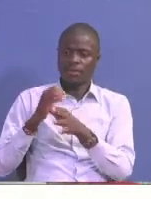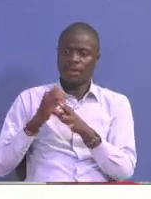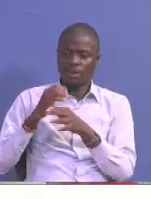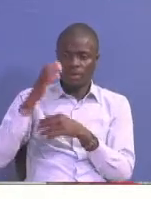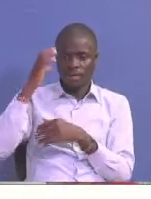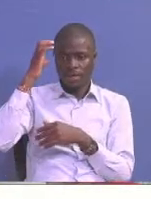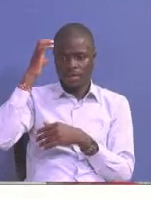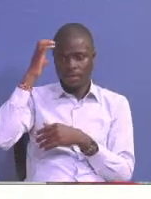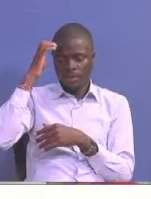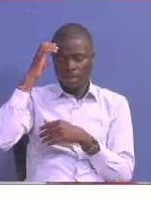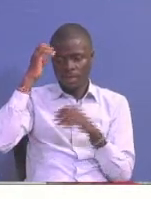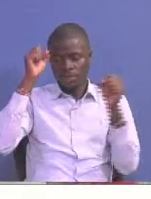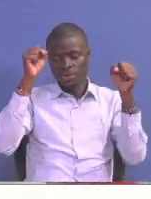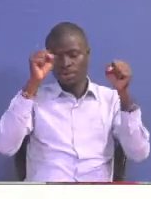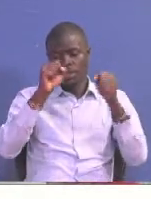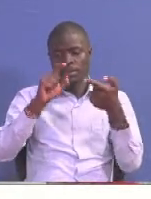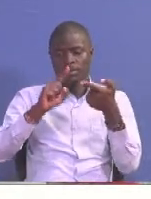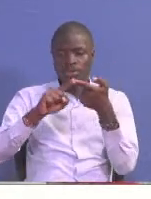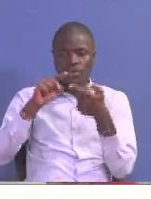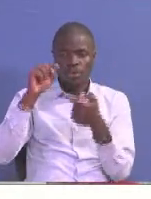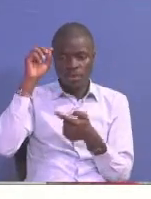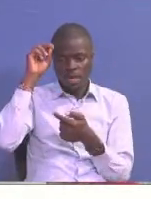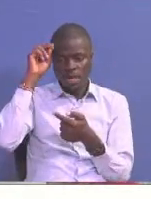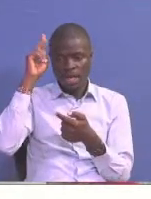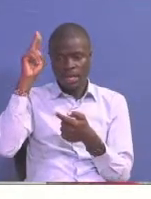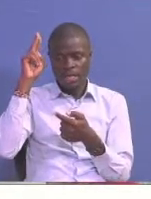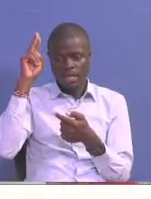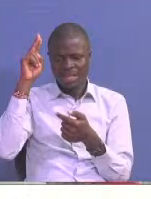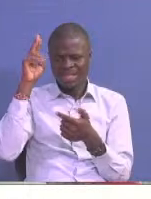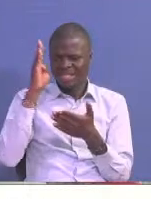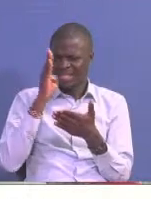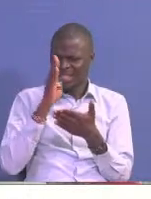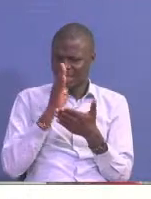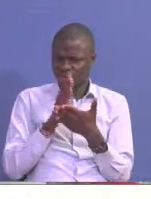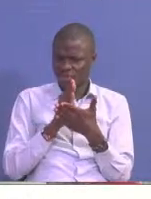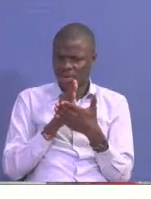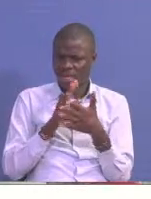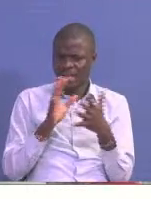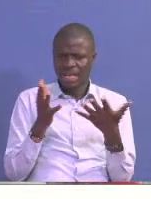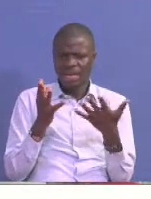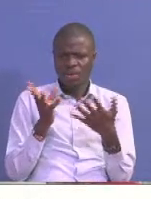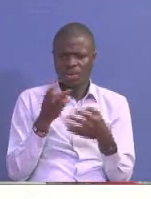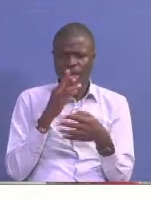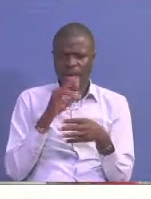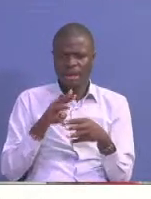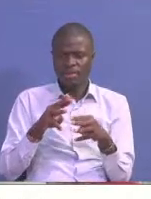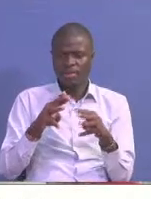education system to understand exactly how we are moving and how we are performing.